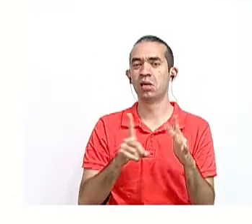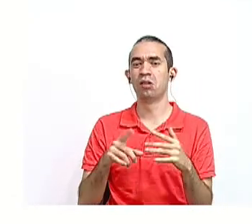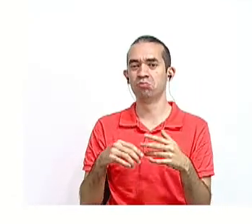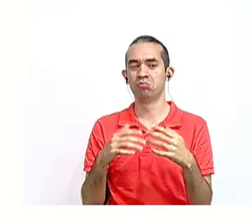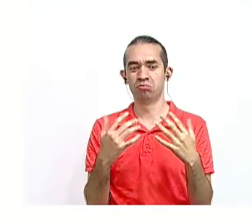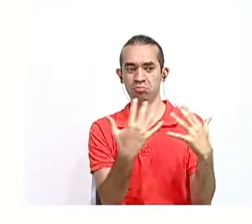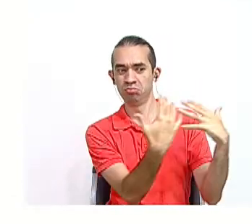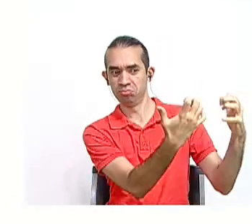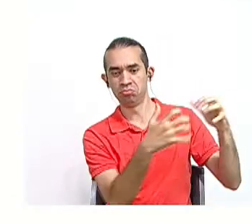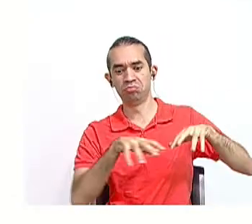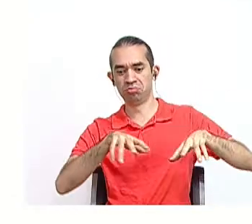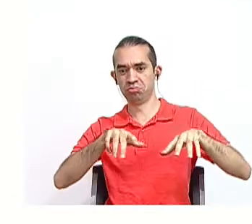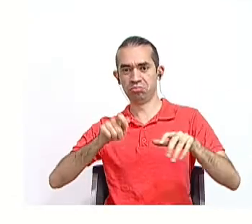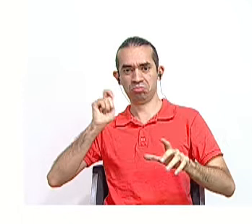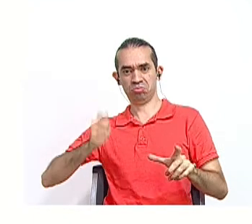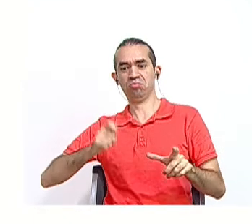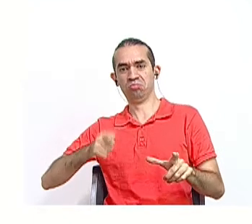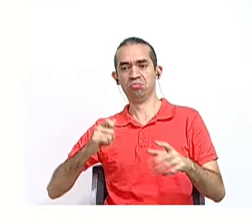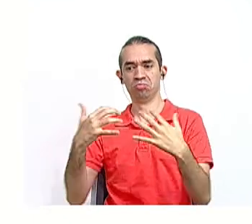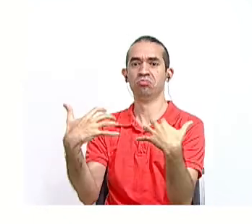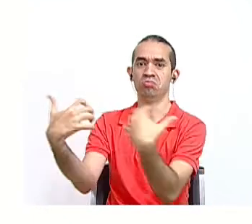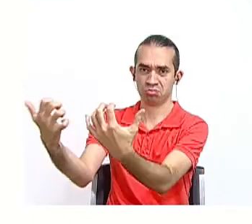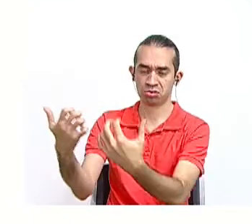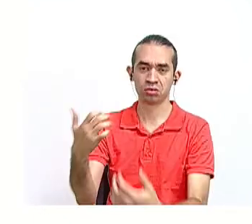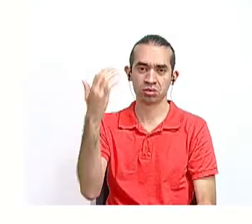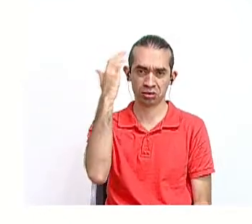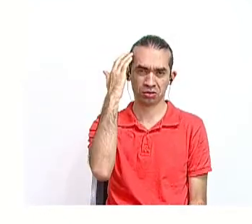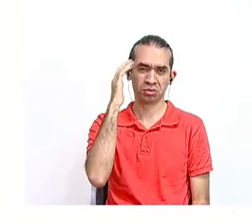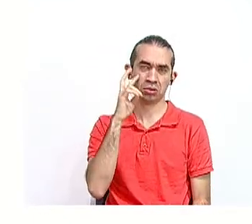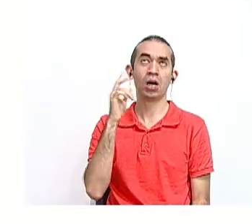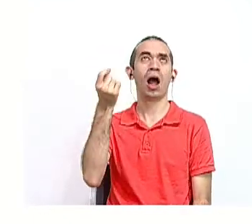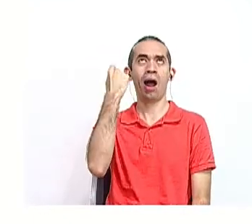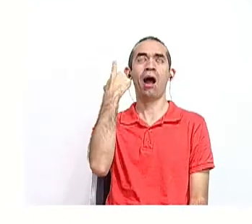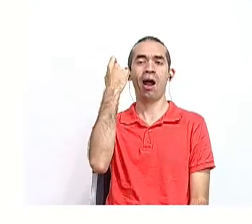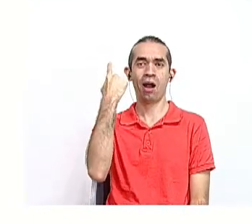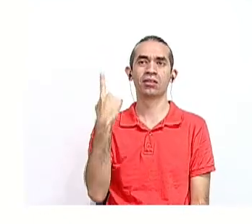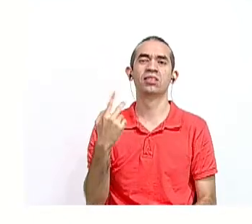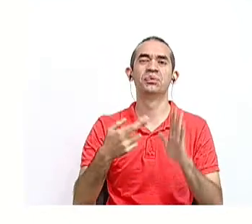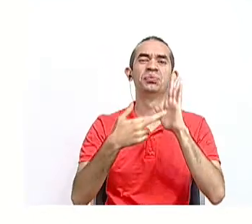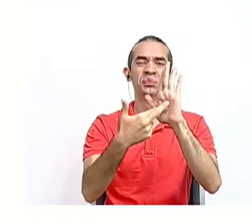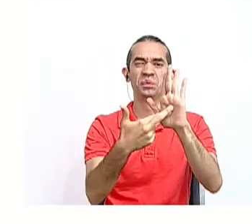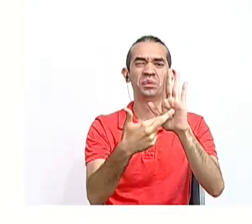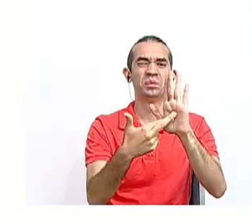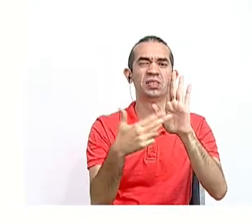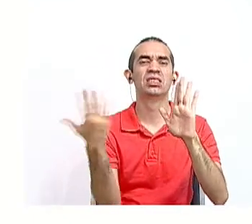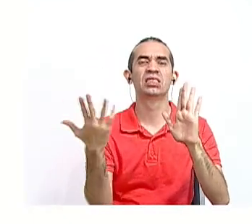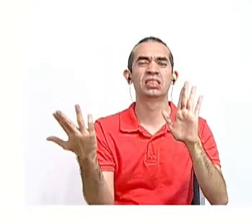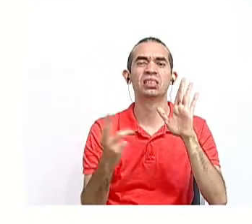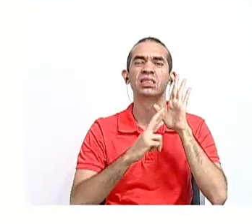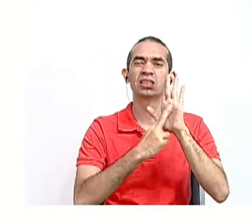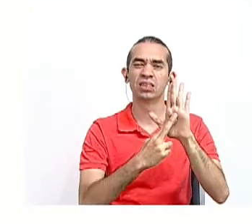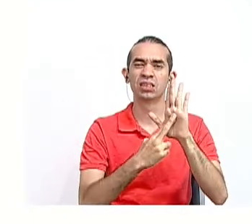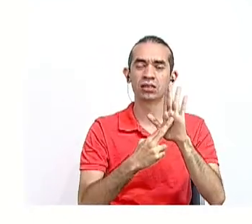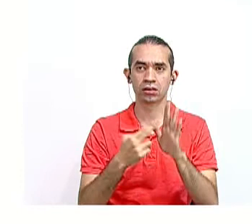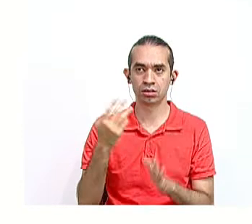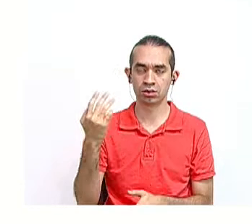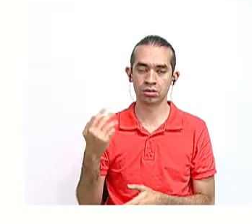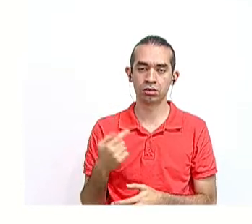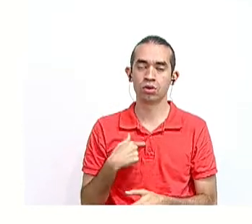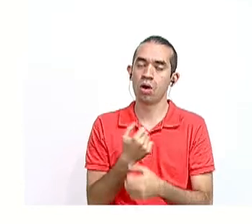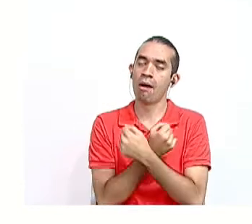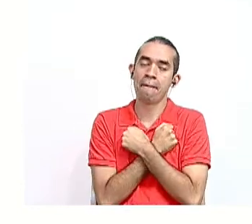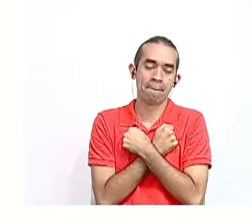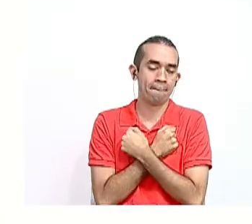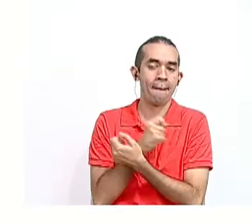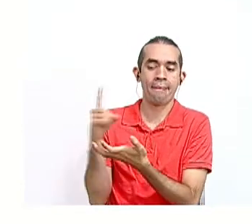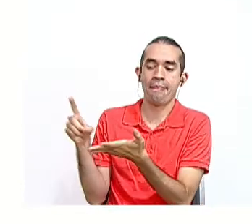talk about that, or we have that image. What is represent? I have the meaning. You know I love meanings